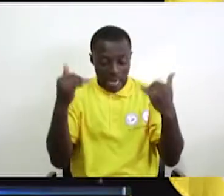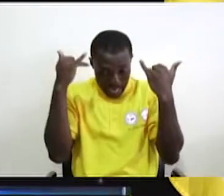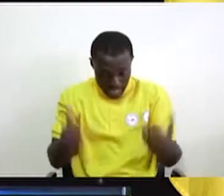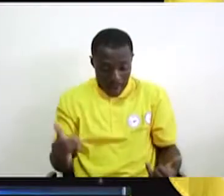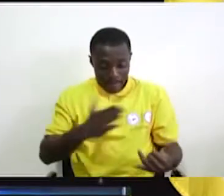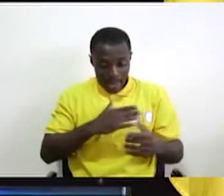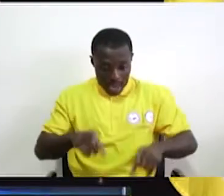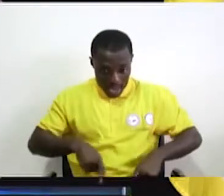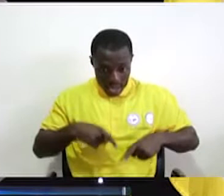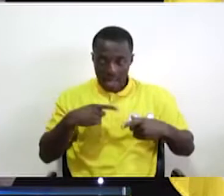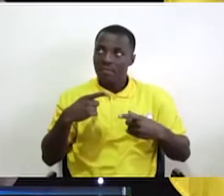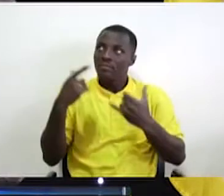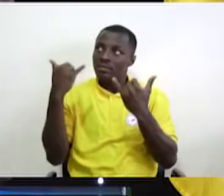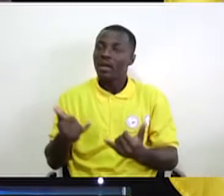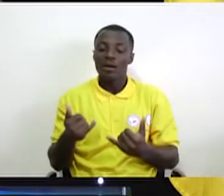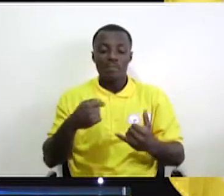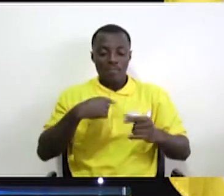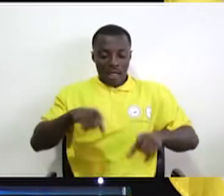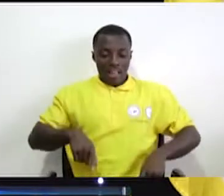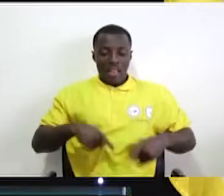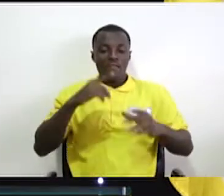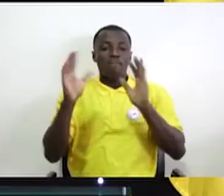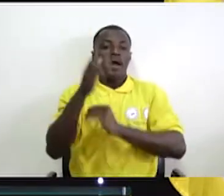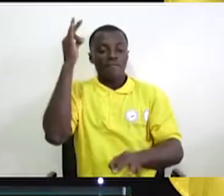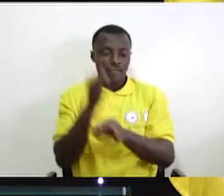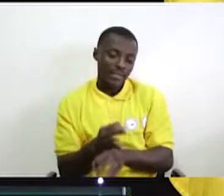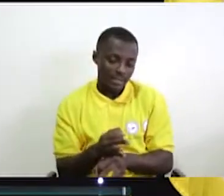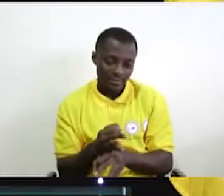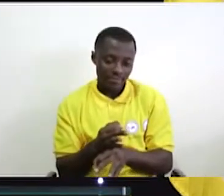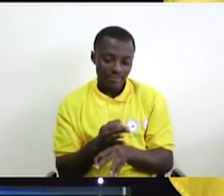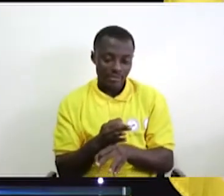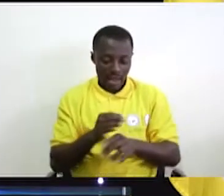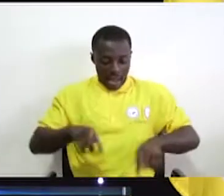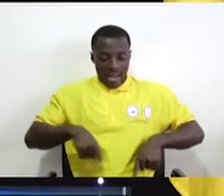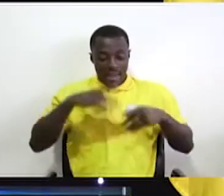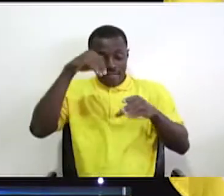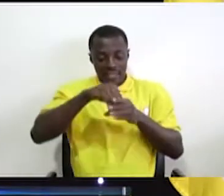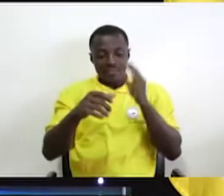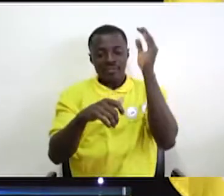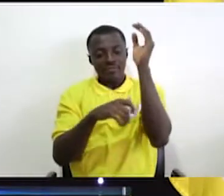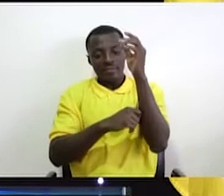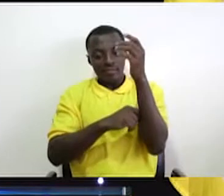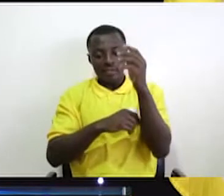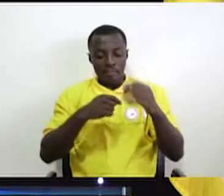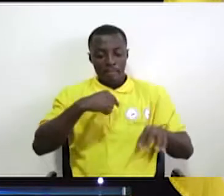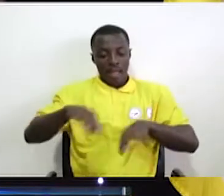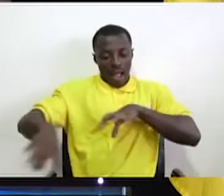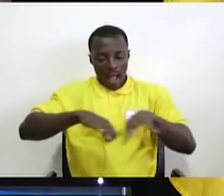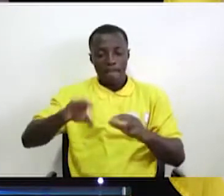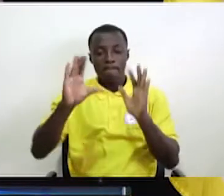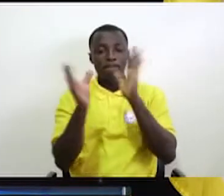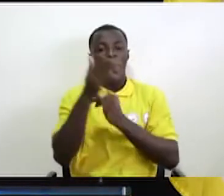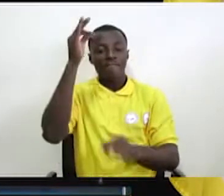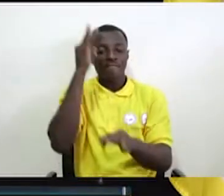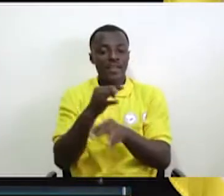The life I now live in the flesh. Na abraba me bonu woni peduemu. Not the life I want to live. Enya abraba me pese